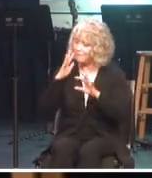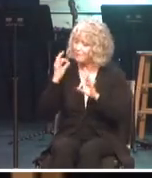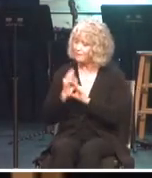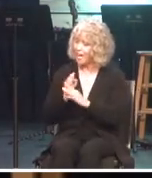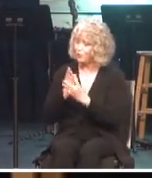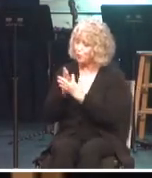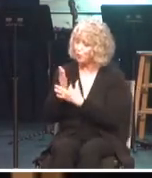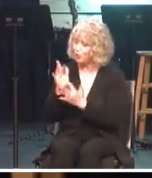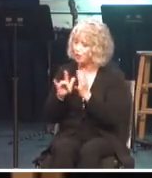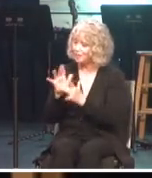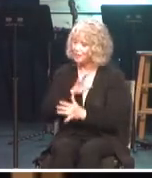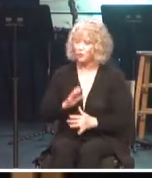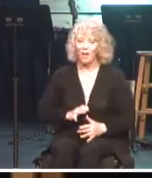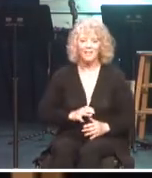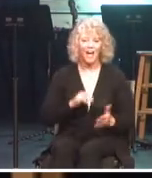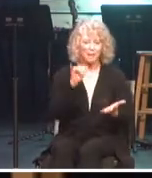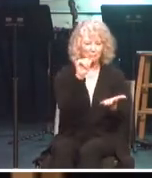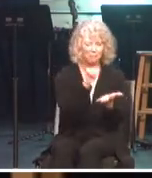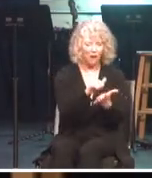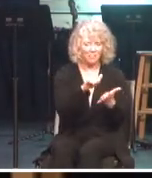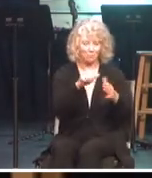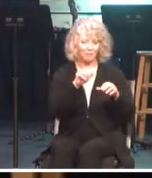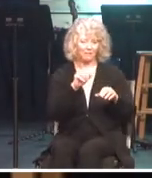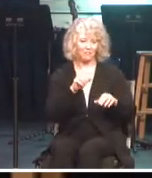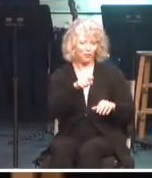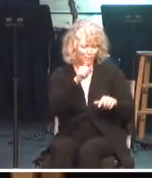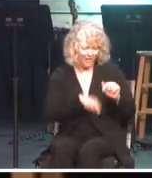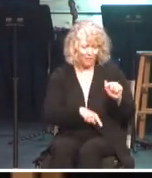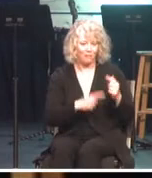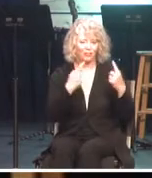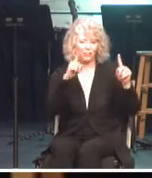task. You can't do it.